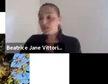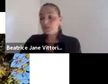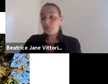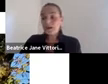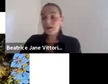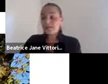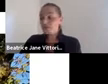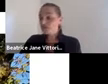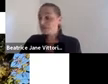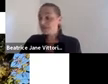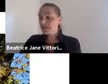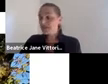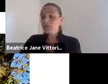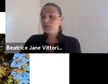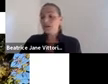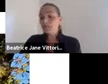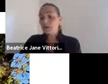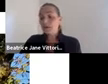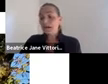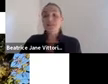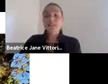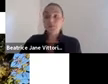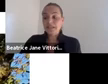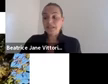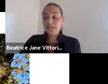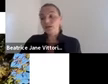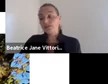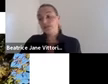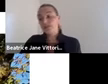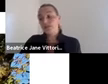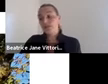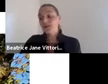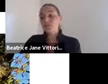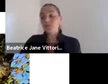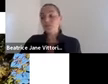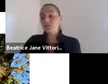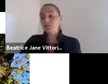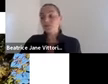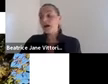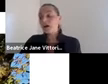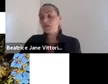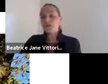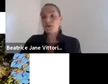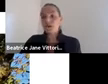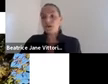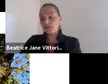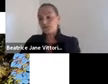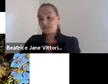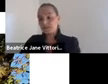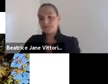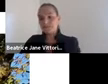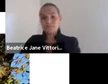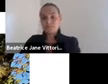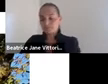next door, the parents, the students, everyone walking by could see the potential of the children to the beautiful artwork of